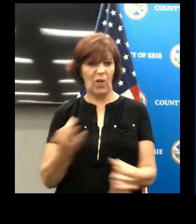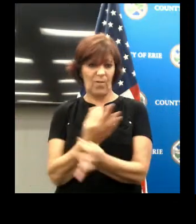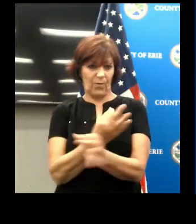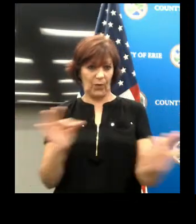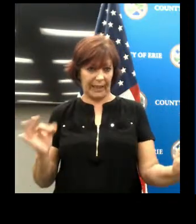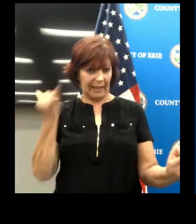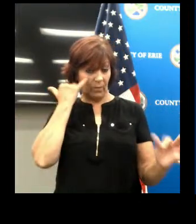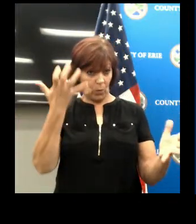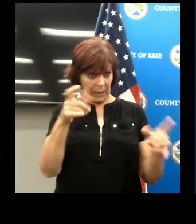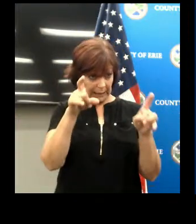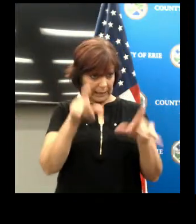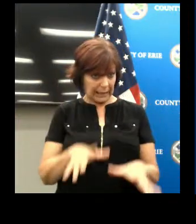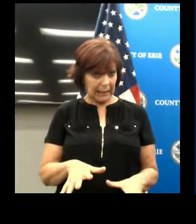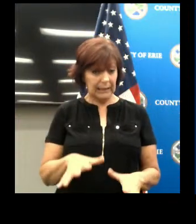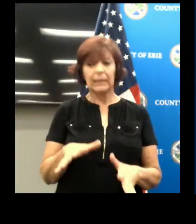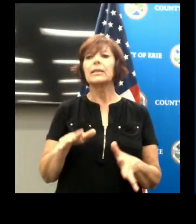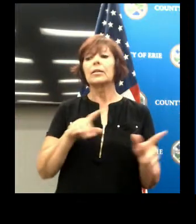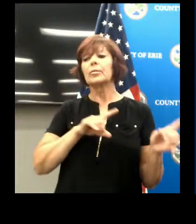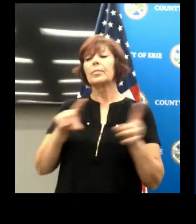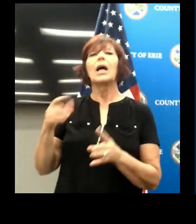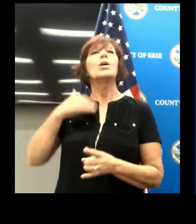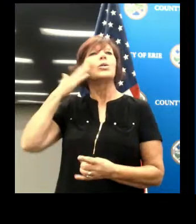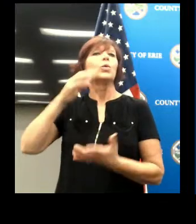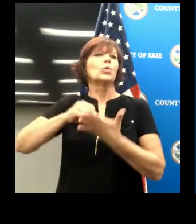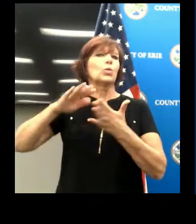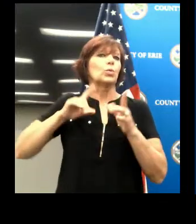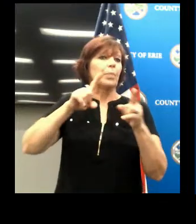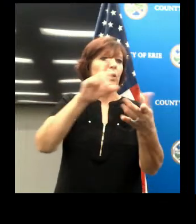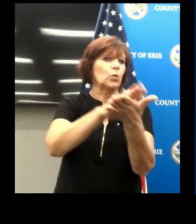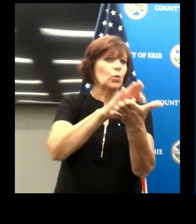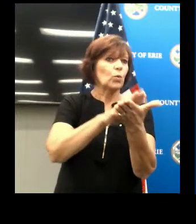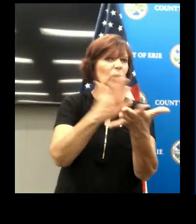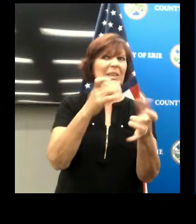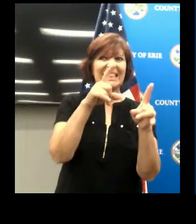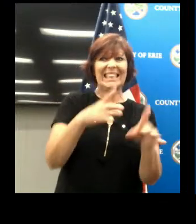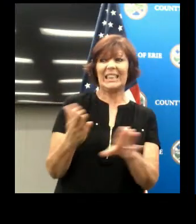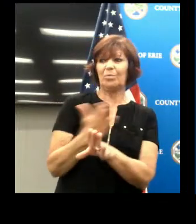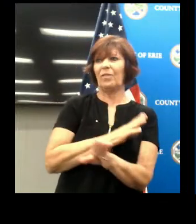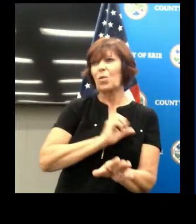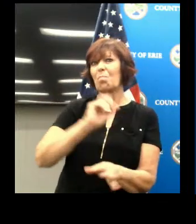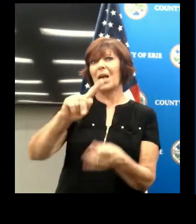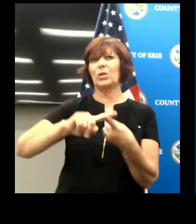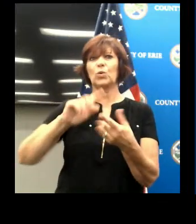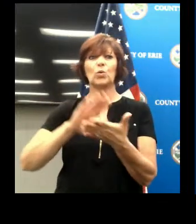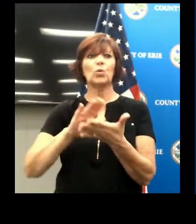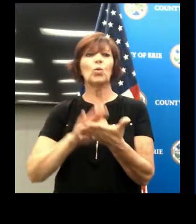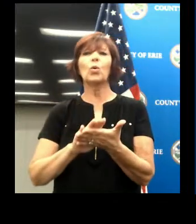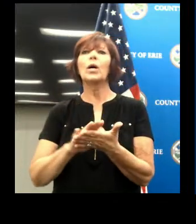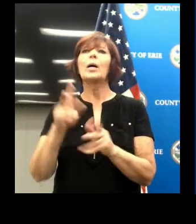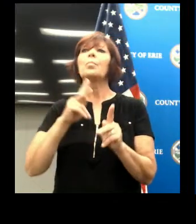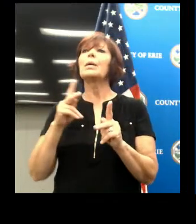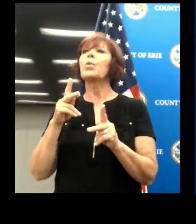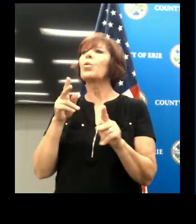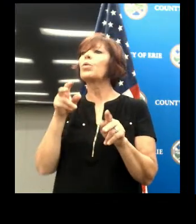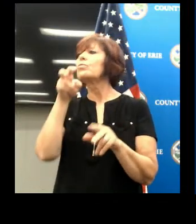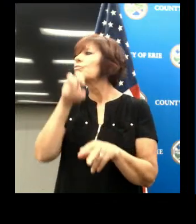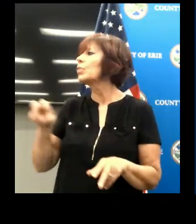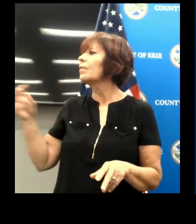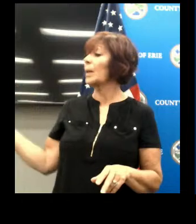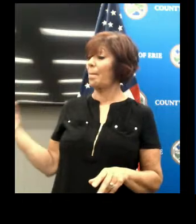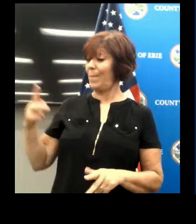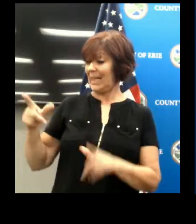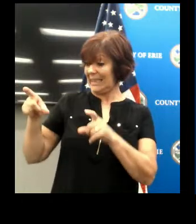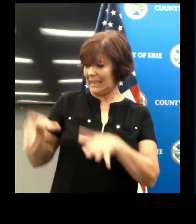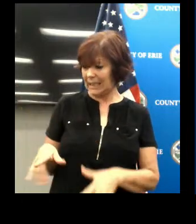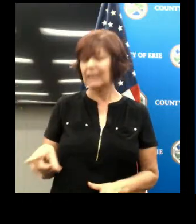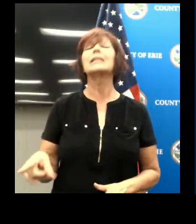We know that students are returning to school. Many times they want to get tested before they return. Travelers coming back, they want to get tested. So